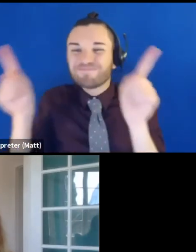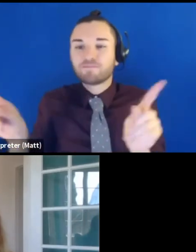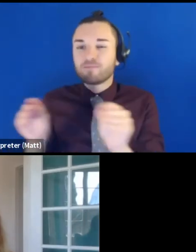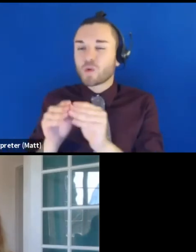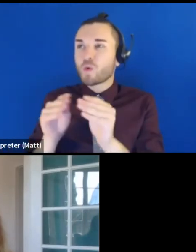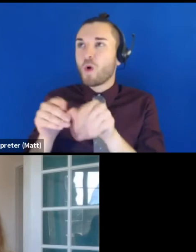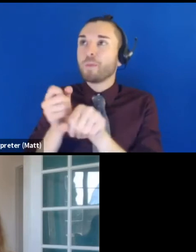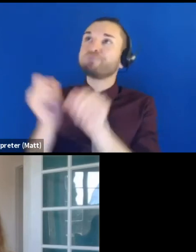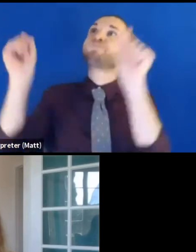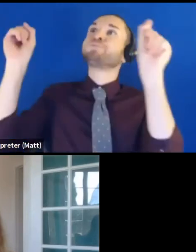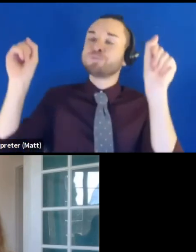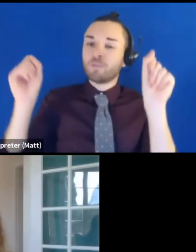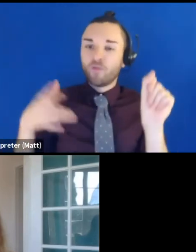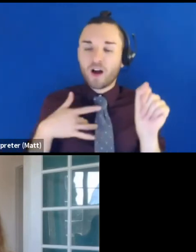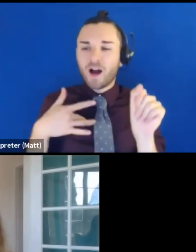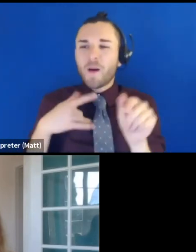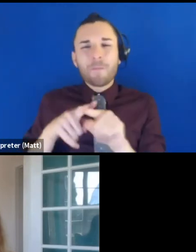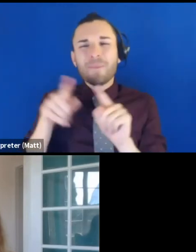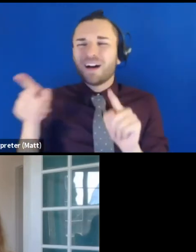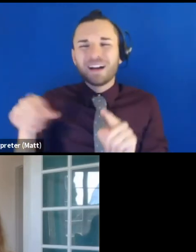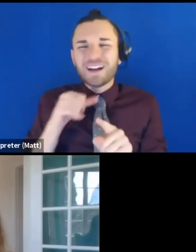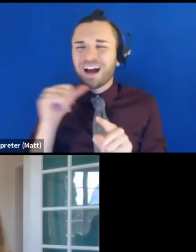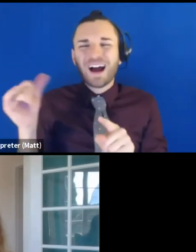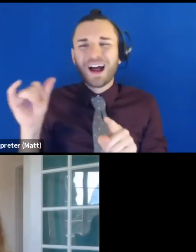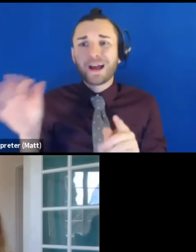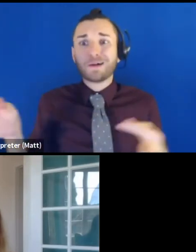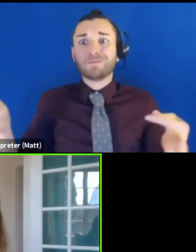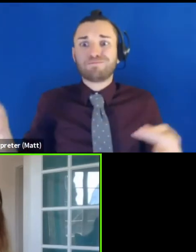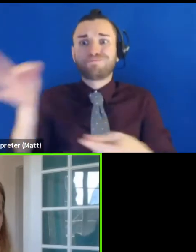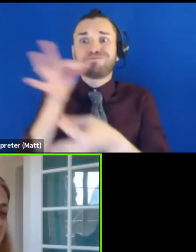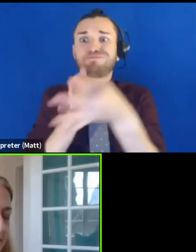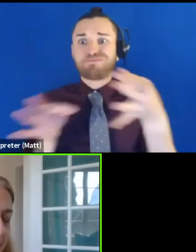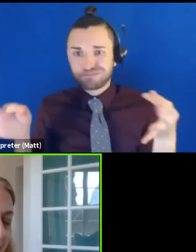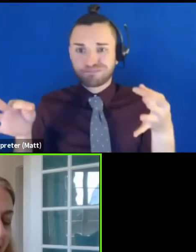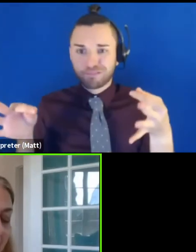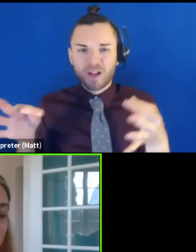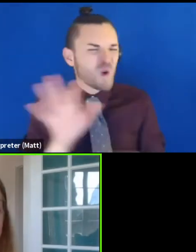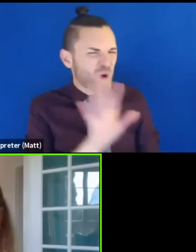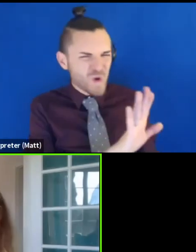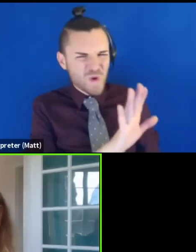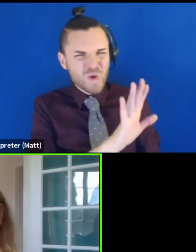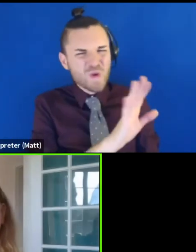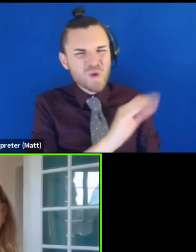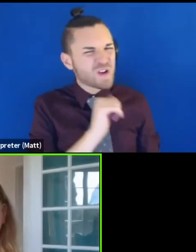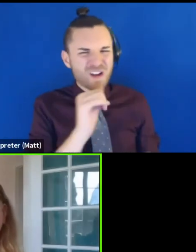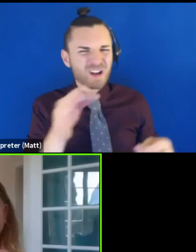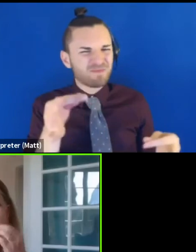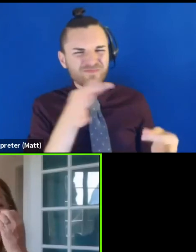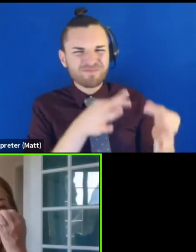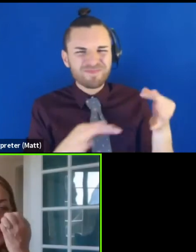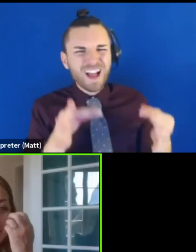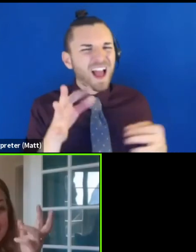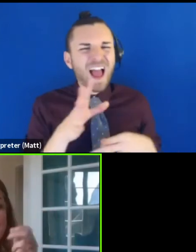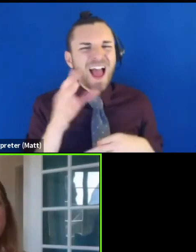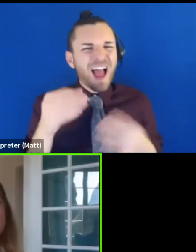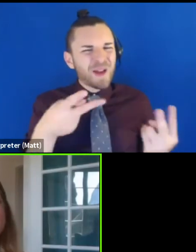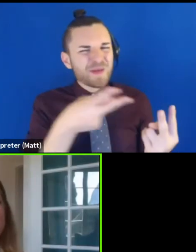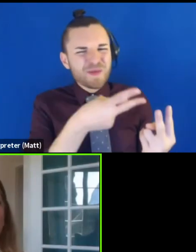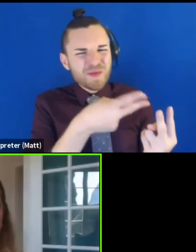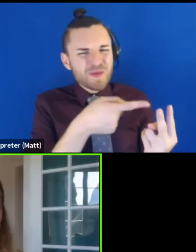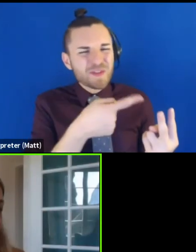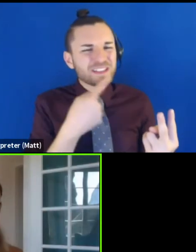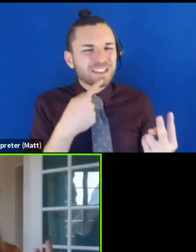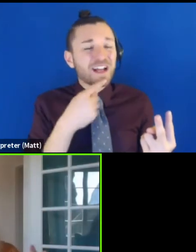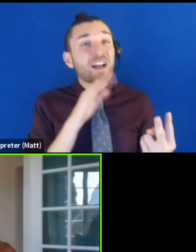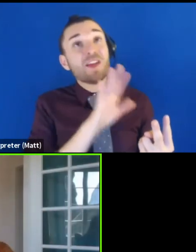didn't, I don't feel like it replaces or. No. And in fact, they say actually their inspirations